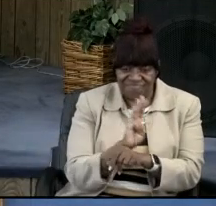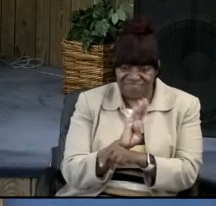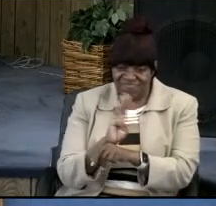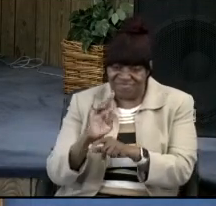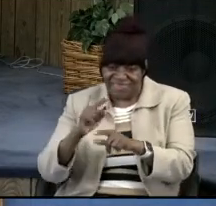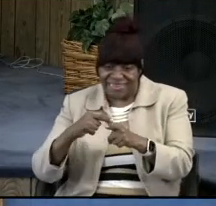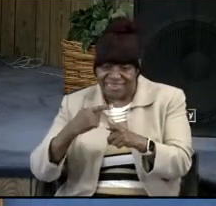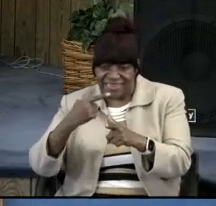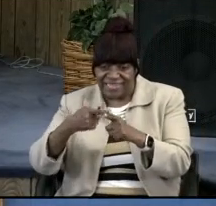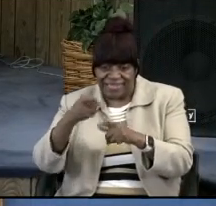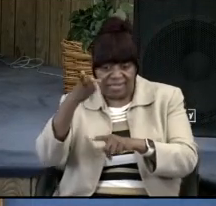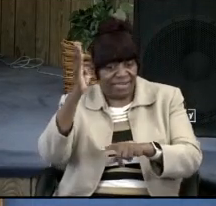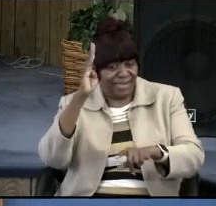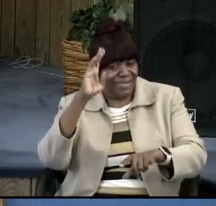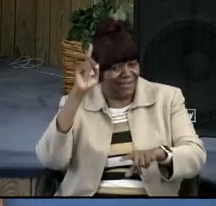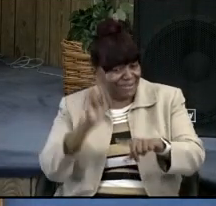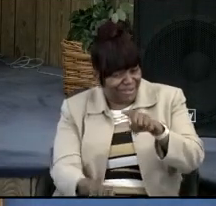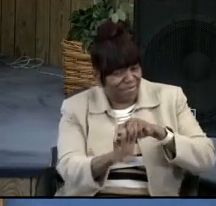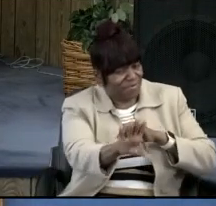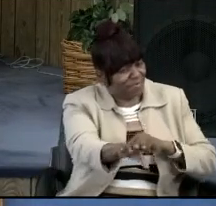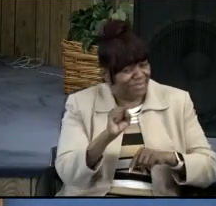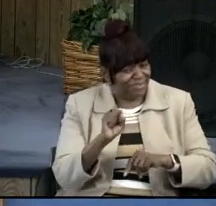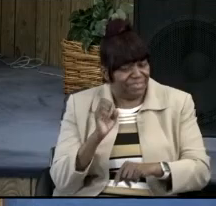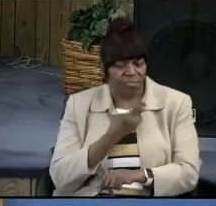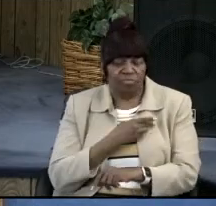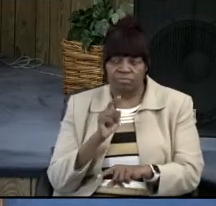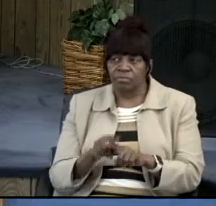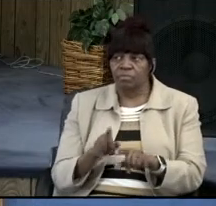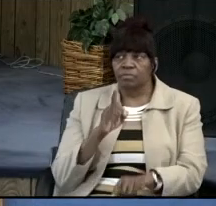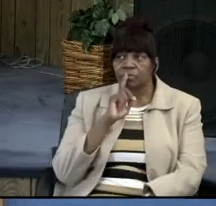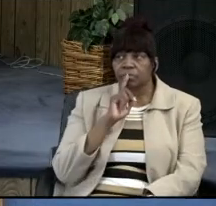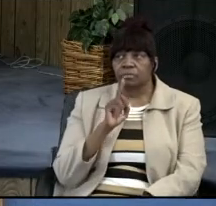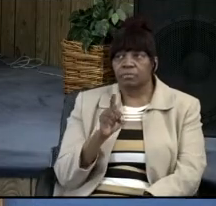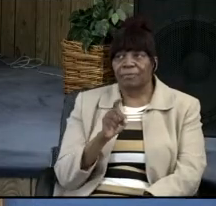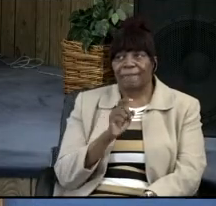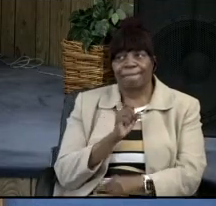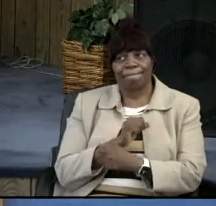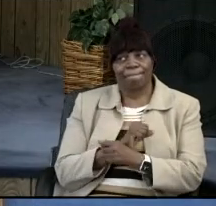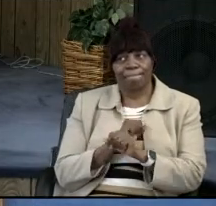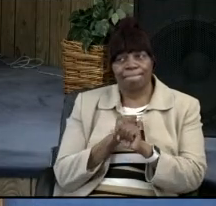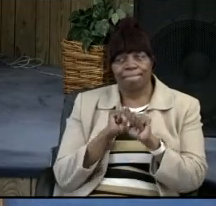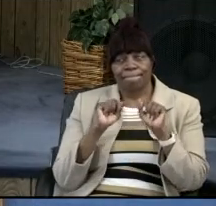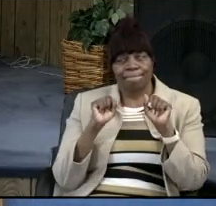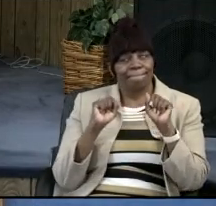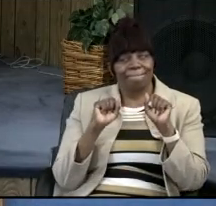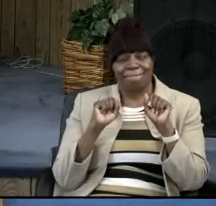then God can't reach us and we can't be saved.